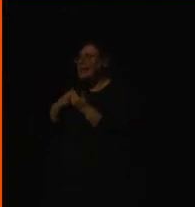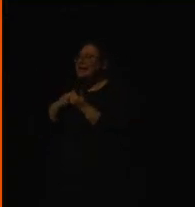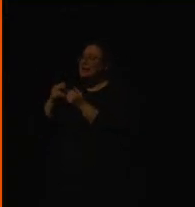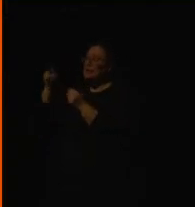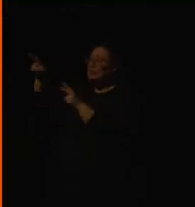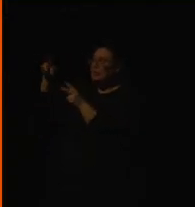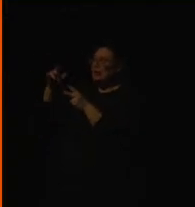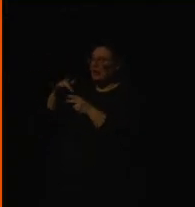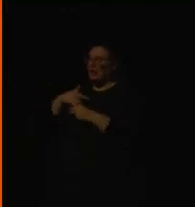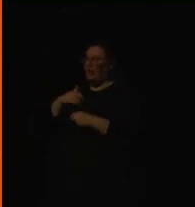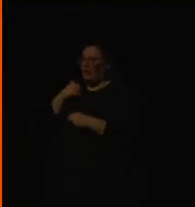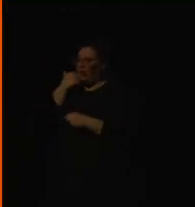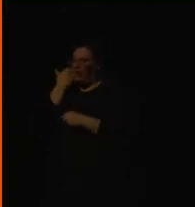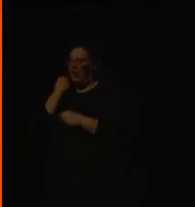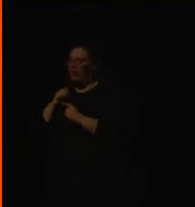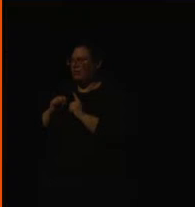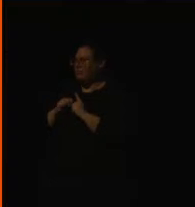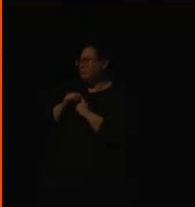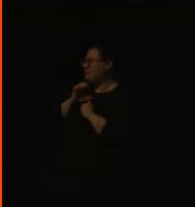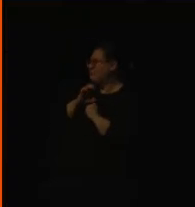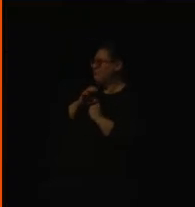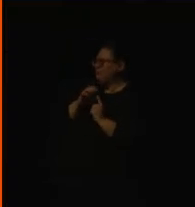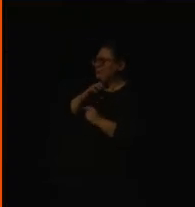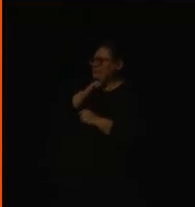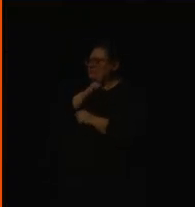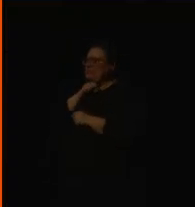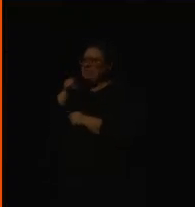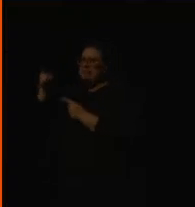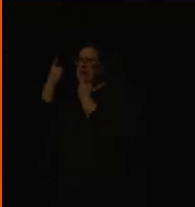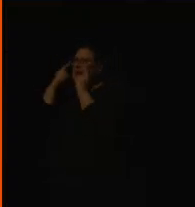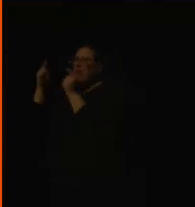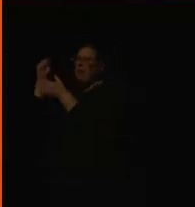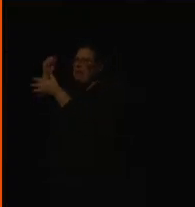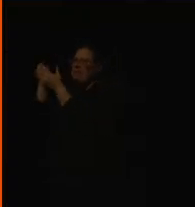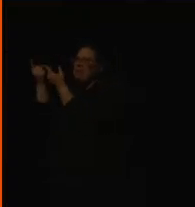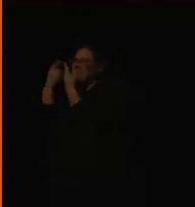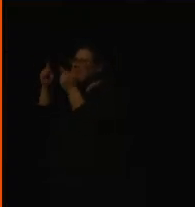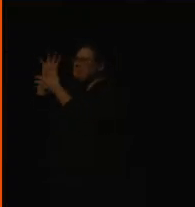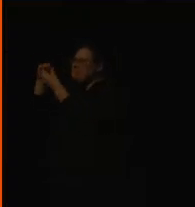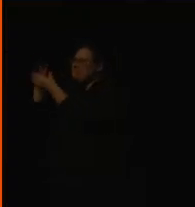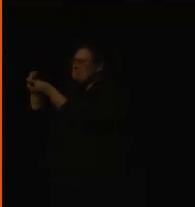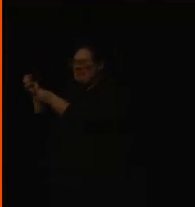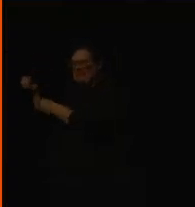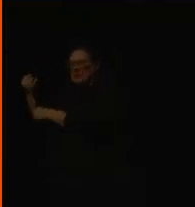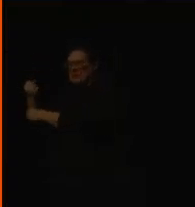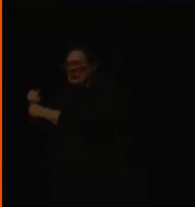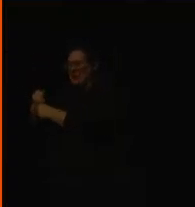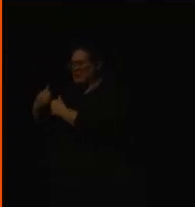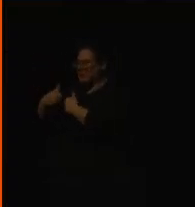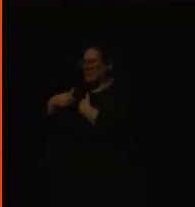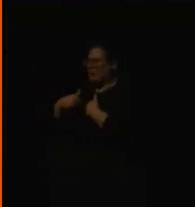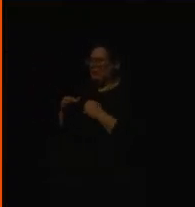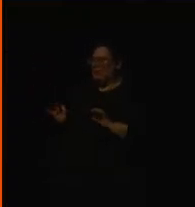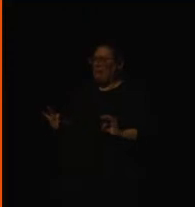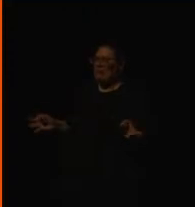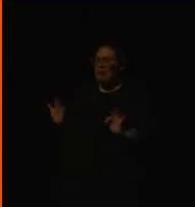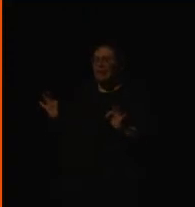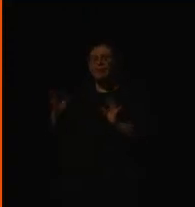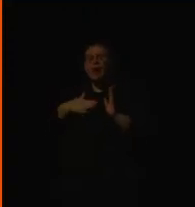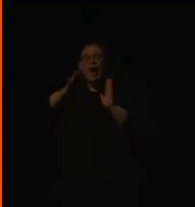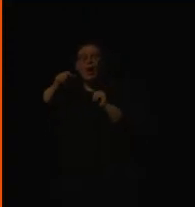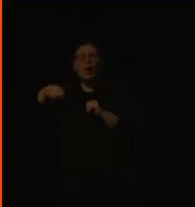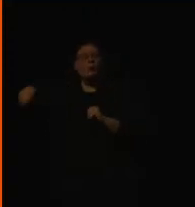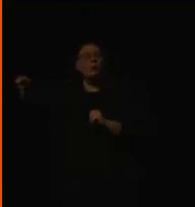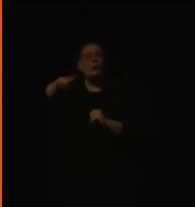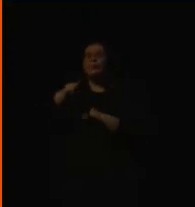by the example of his life, all he was able to accomplish, all he was able to say in such few years. But my hope is not that you all